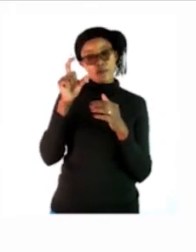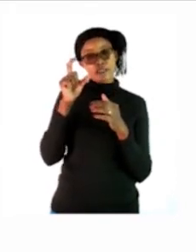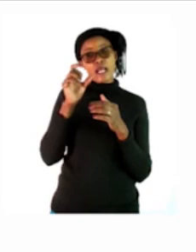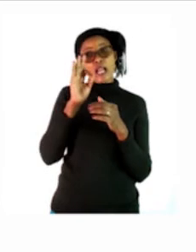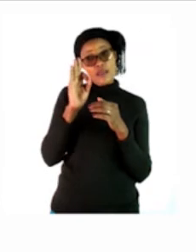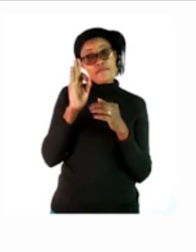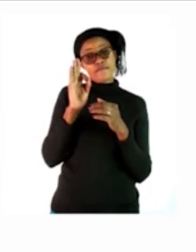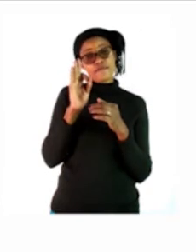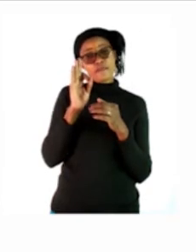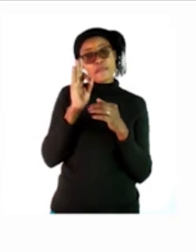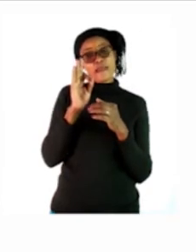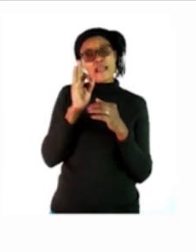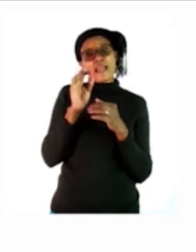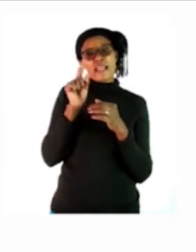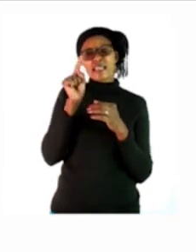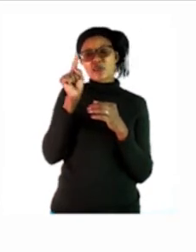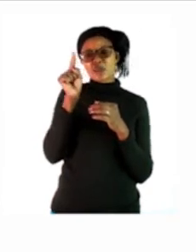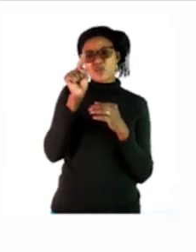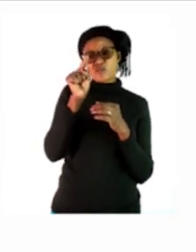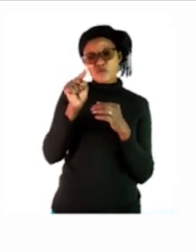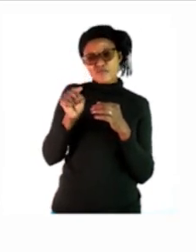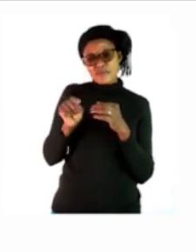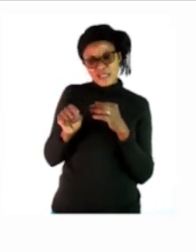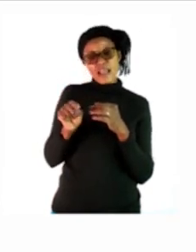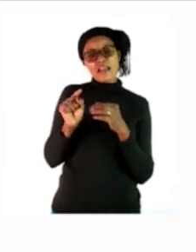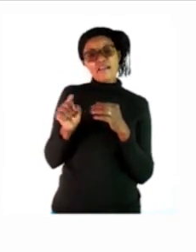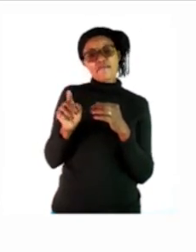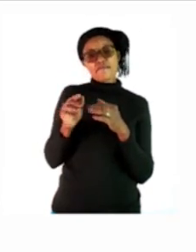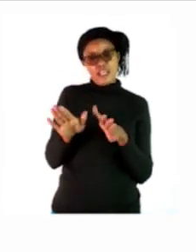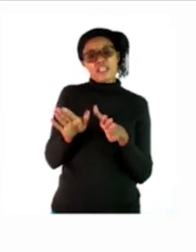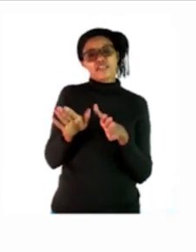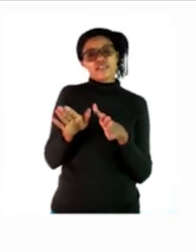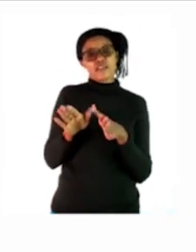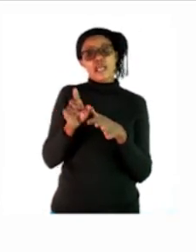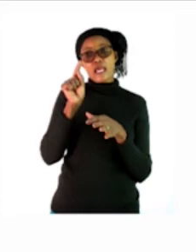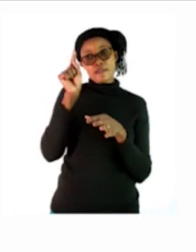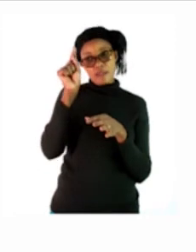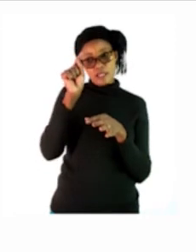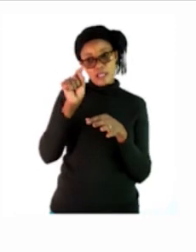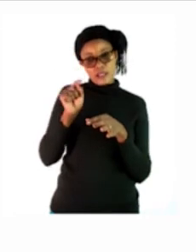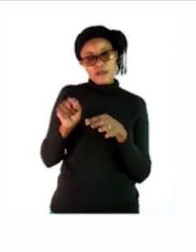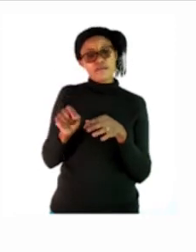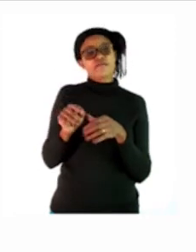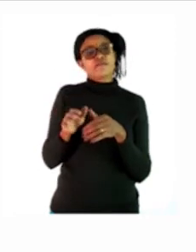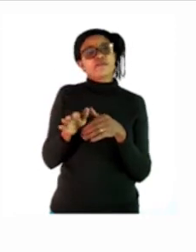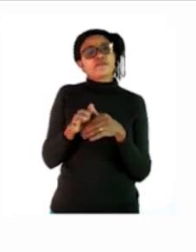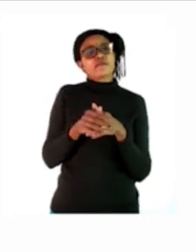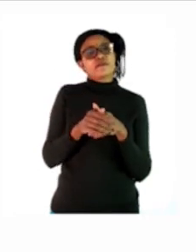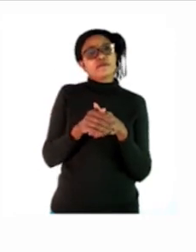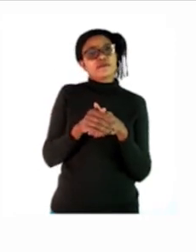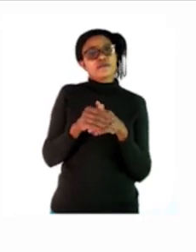a solid and a dotted F. So what must you do?